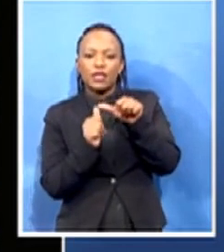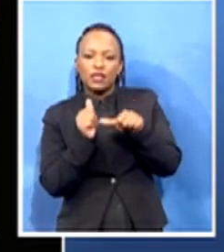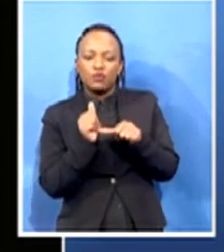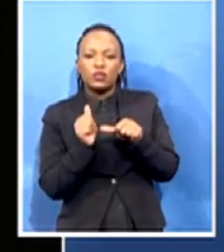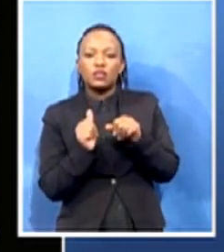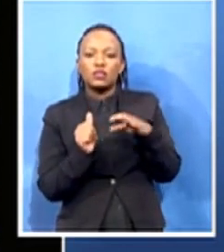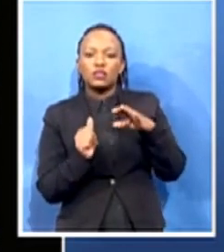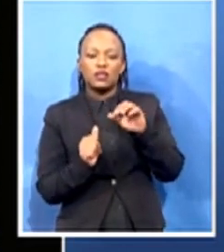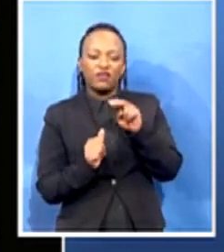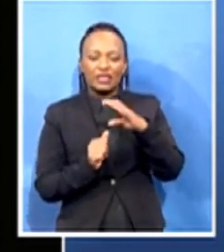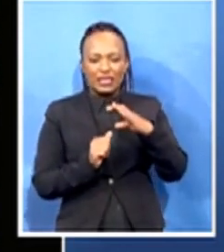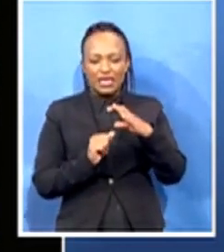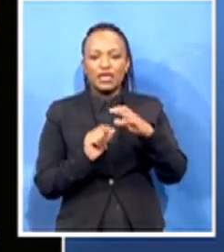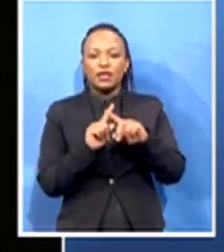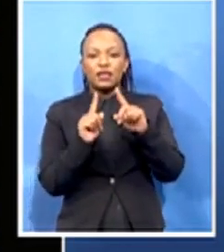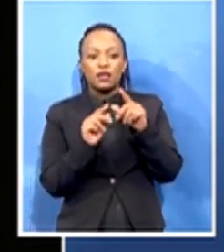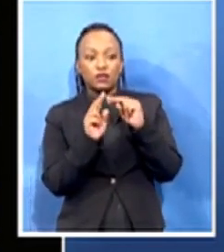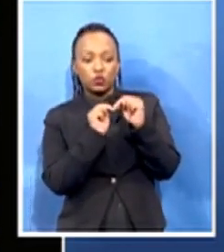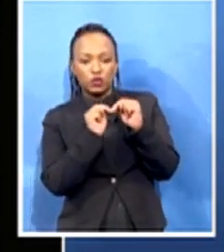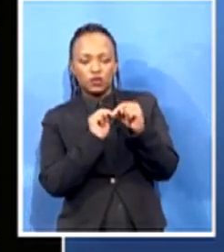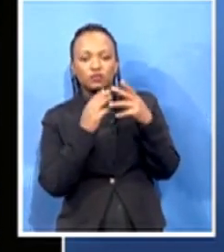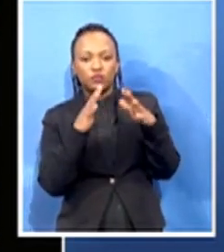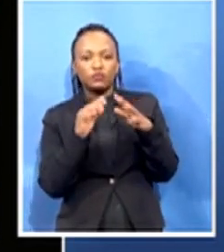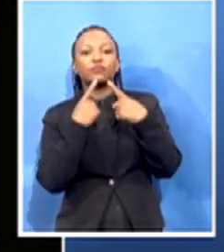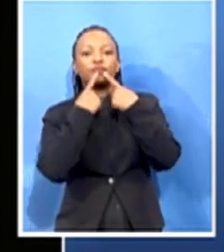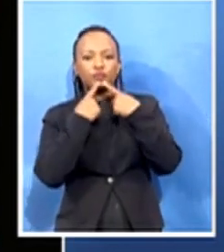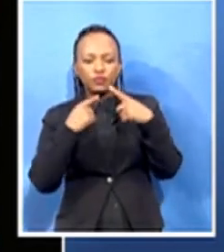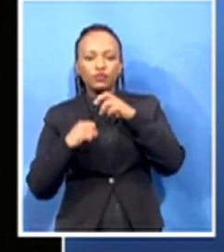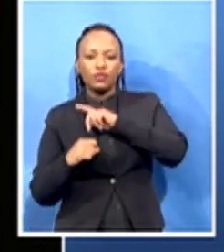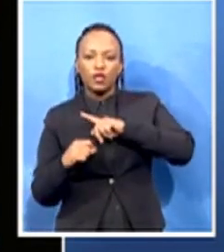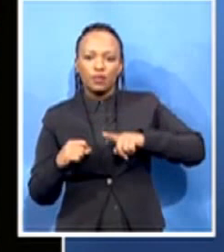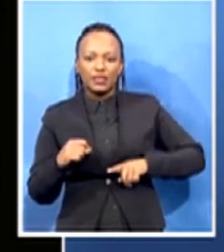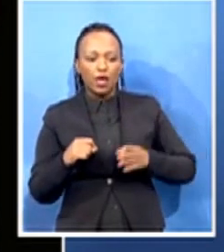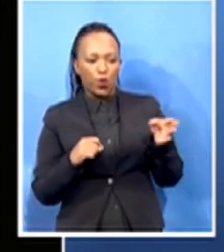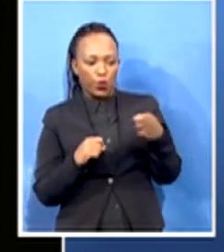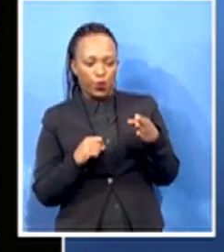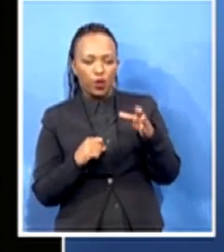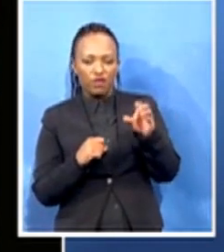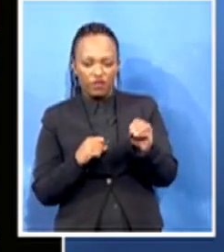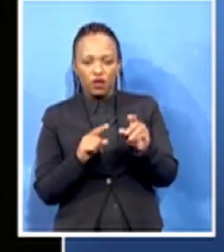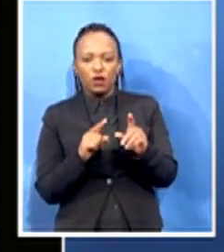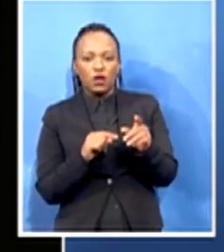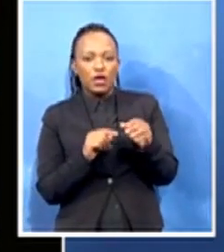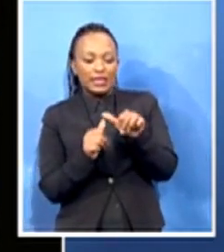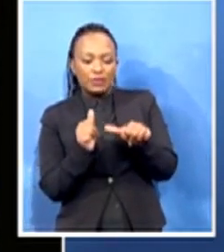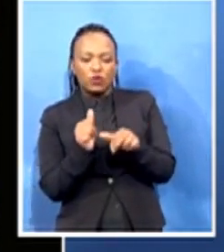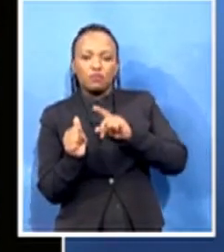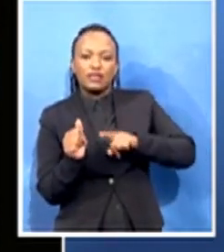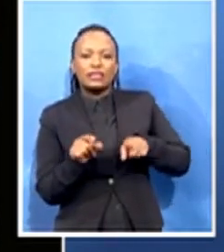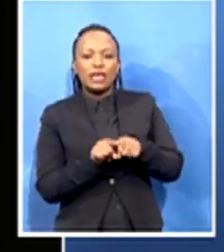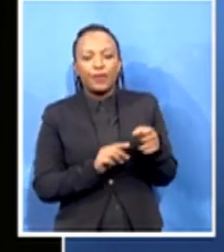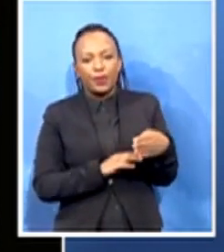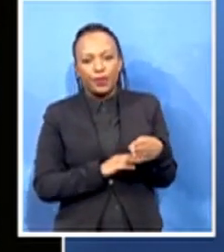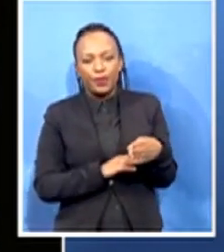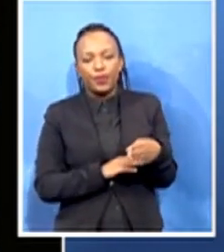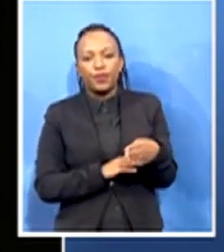you will make the observation that the president is not there, the deputy president is not there. And I can go and show the